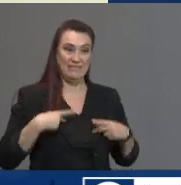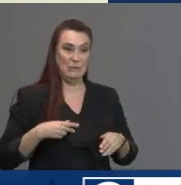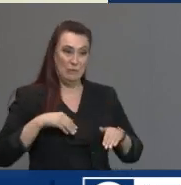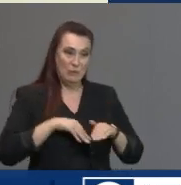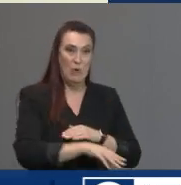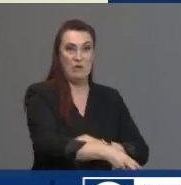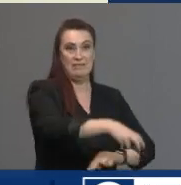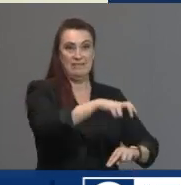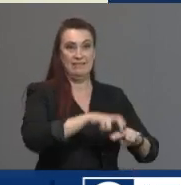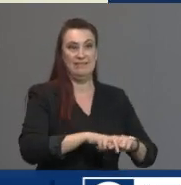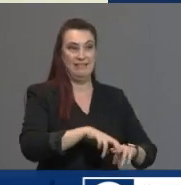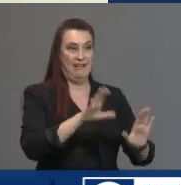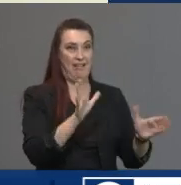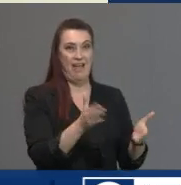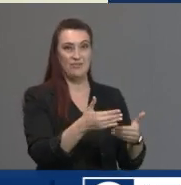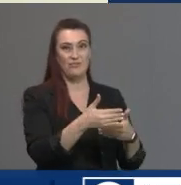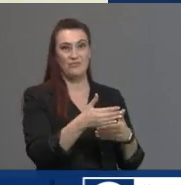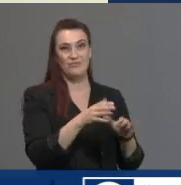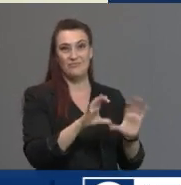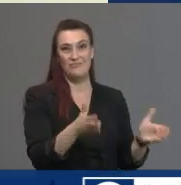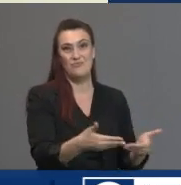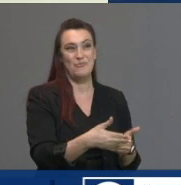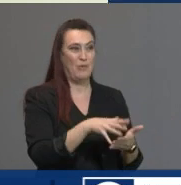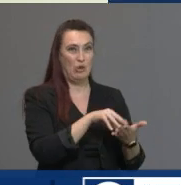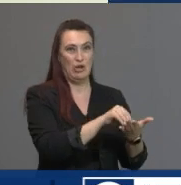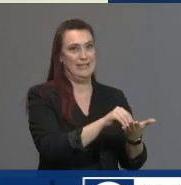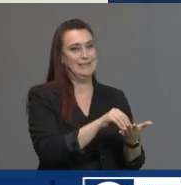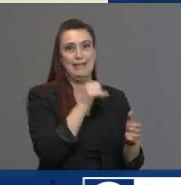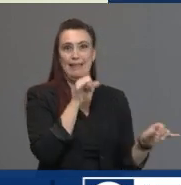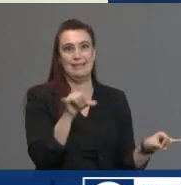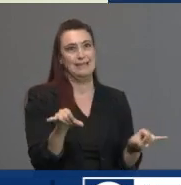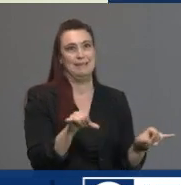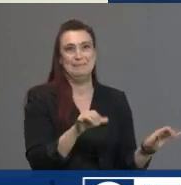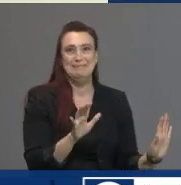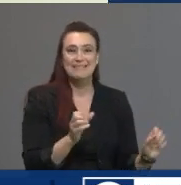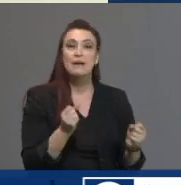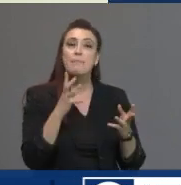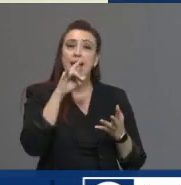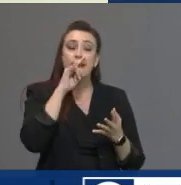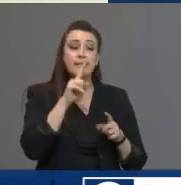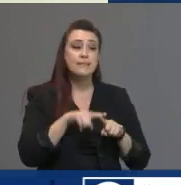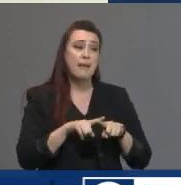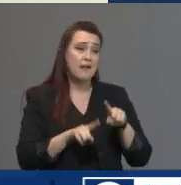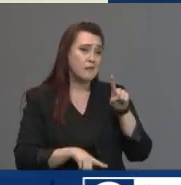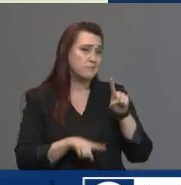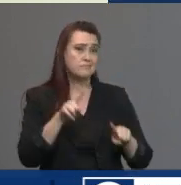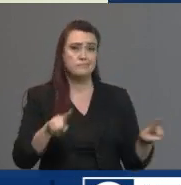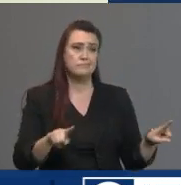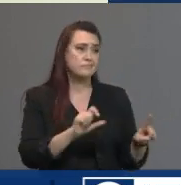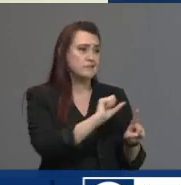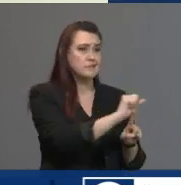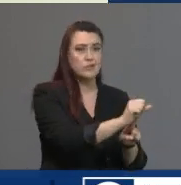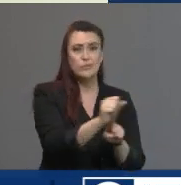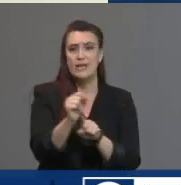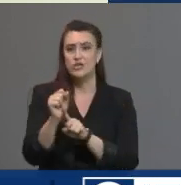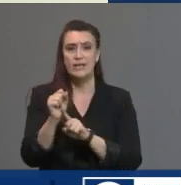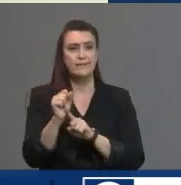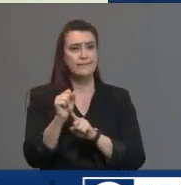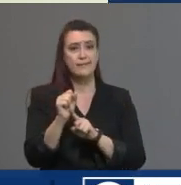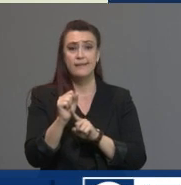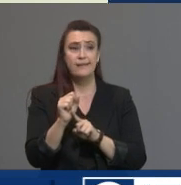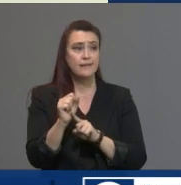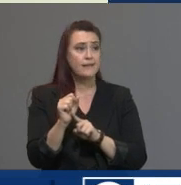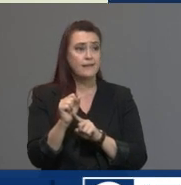as in-classroom learning. And many of our kids, depending on their situation, and the kids